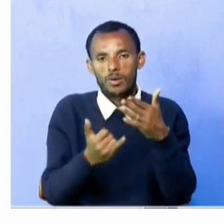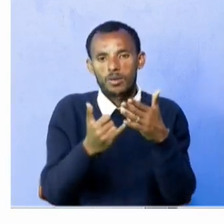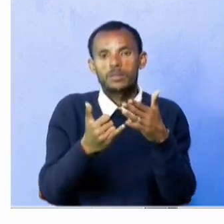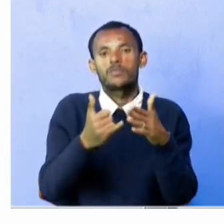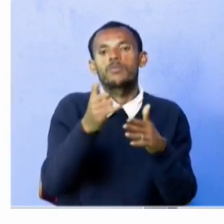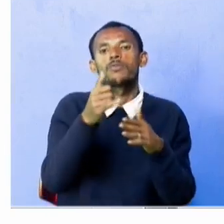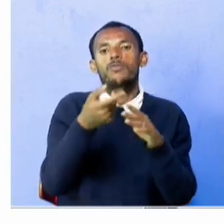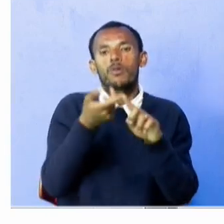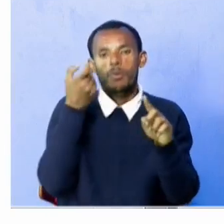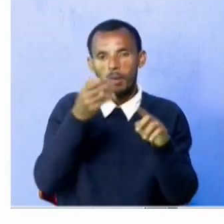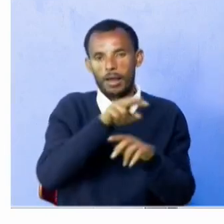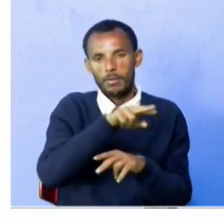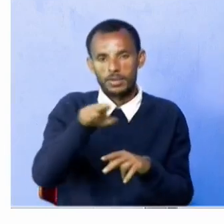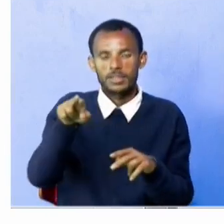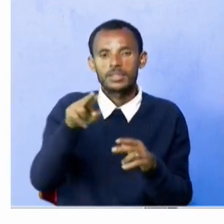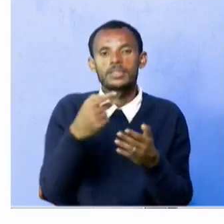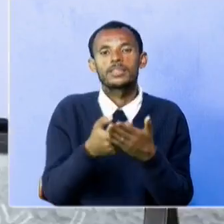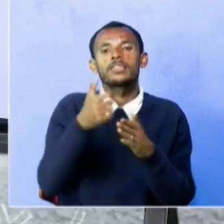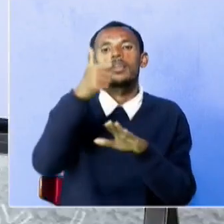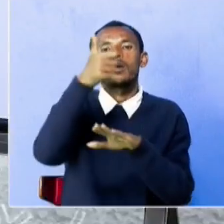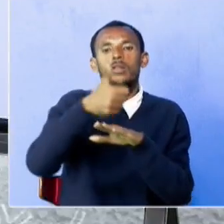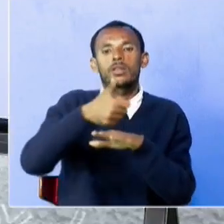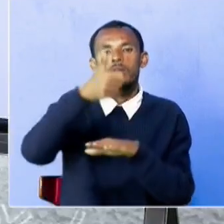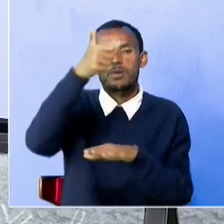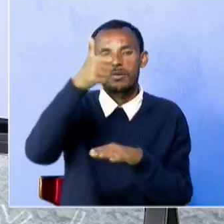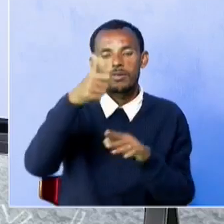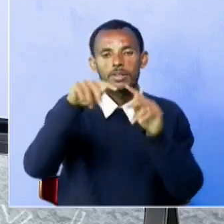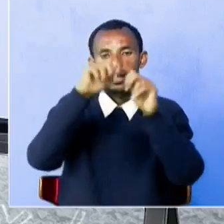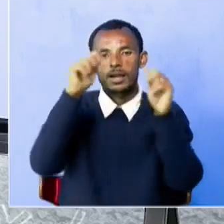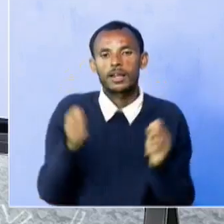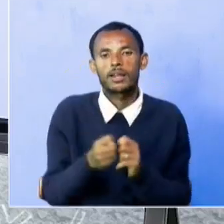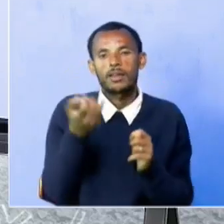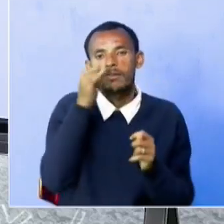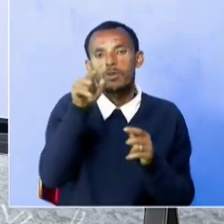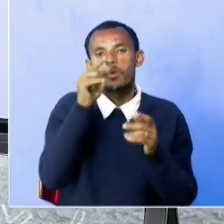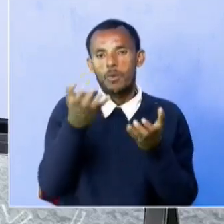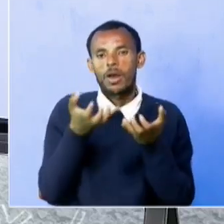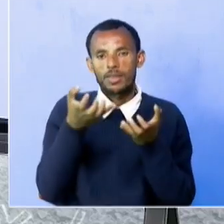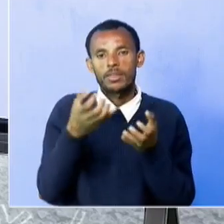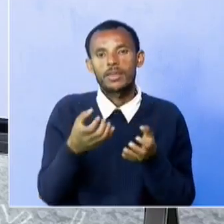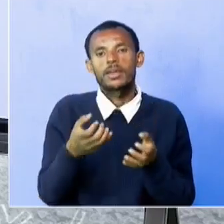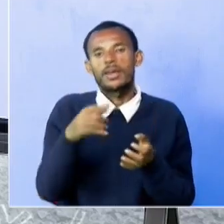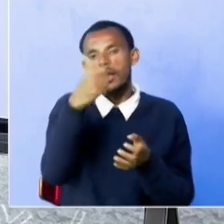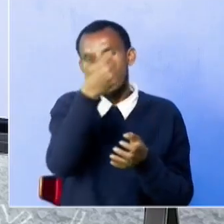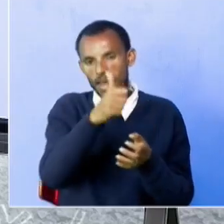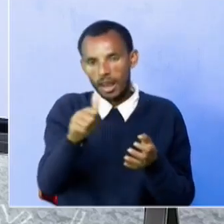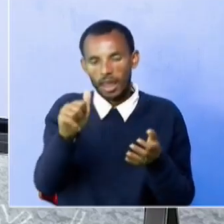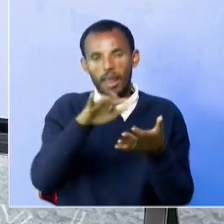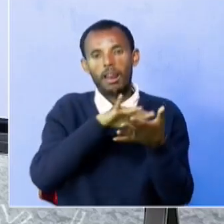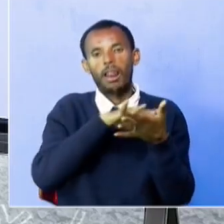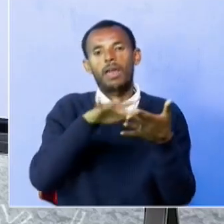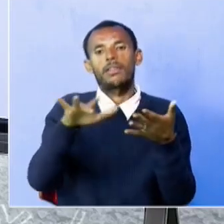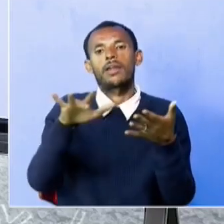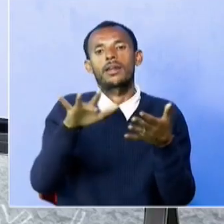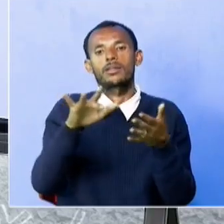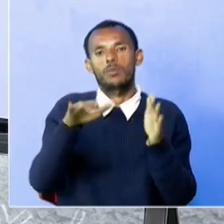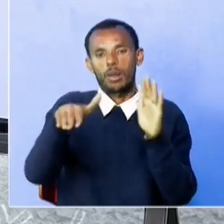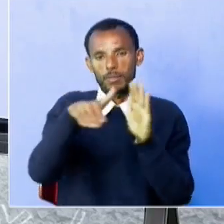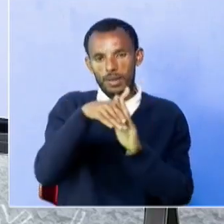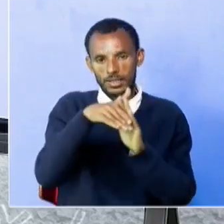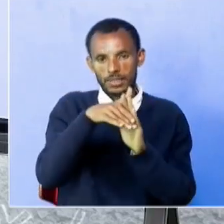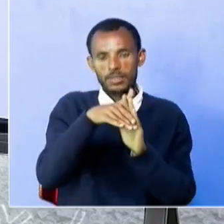is the altitude of the triangle. If you want, you can give any letter to represent